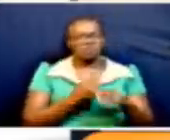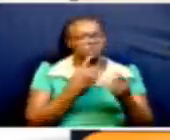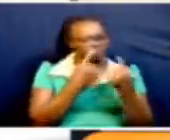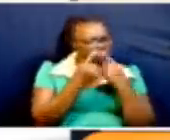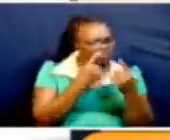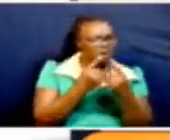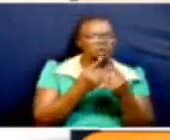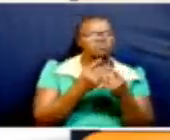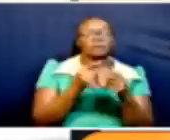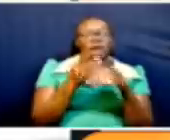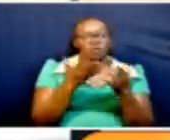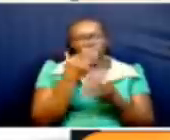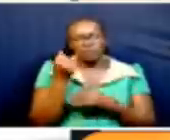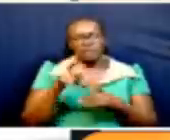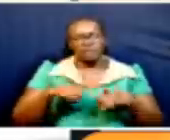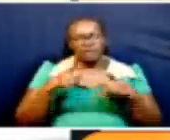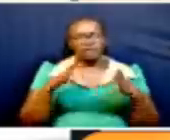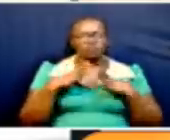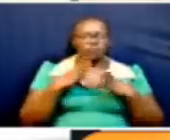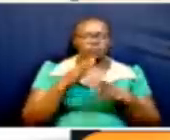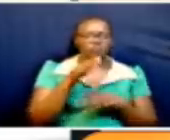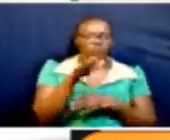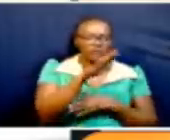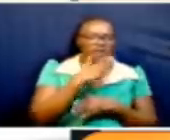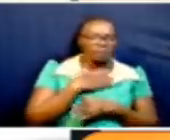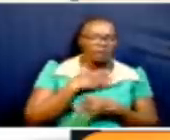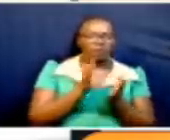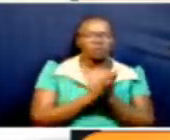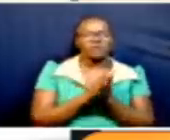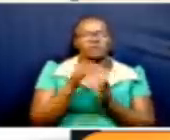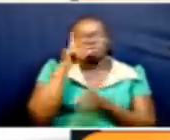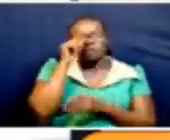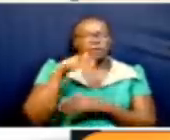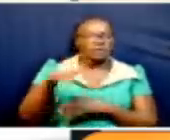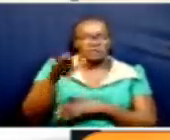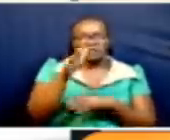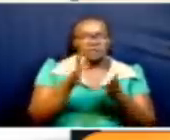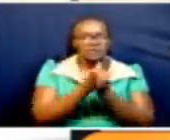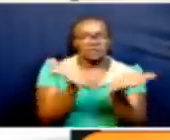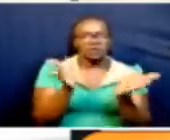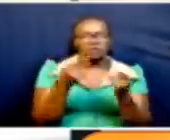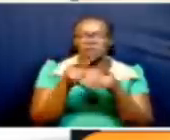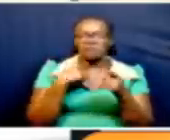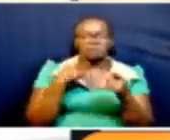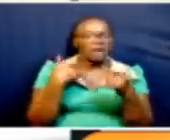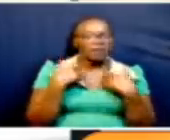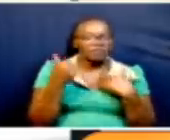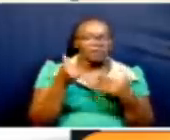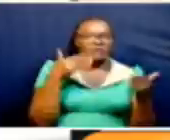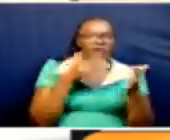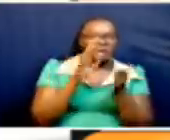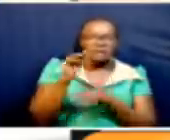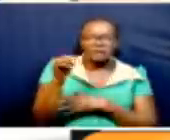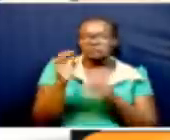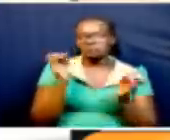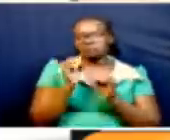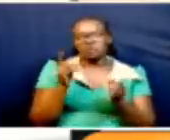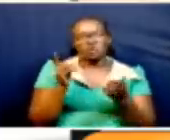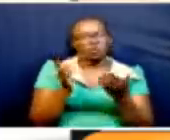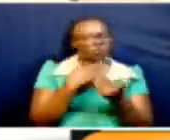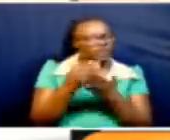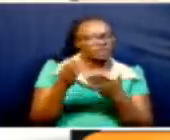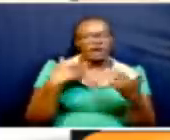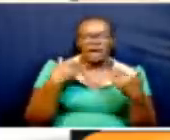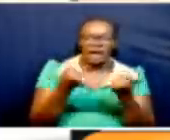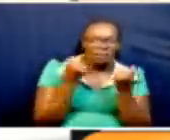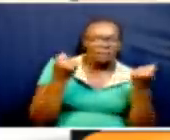and Coast in general. But I don't have beef against him. Whatever happened during nominations, whatever that I went through,